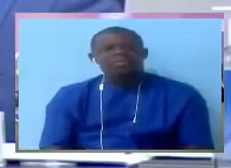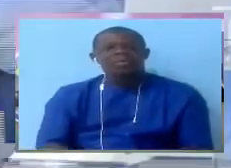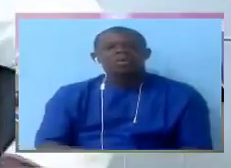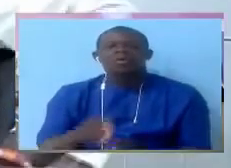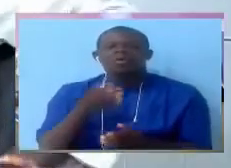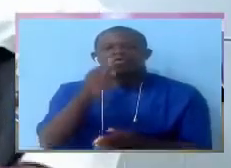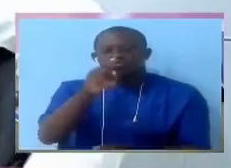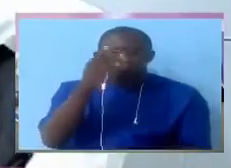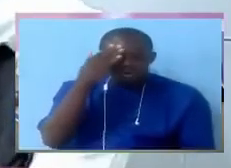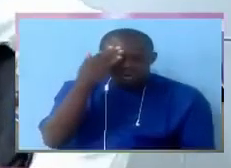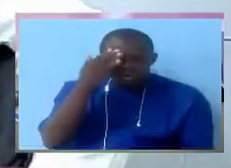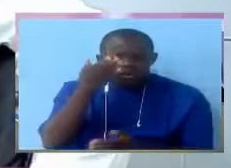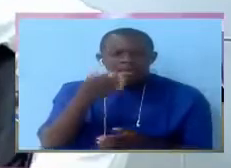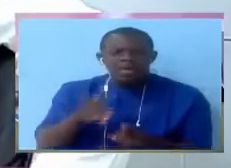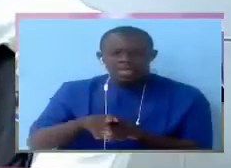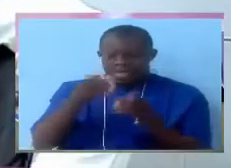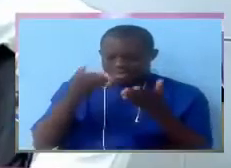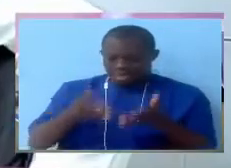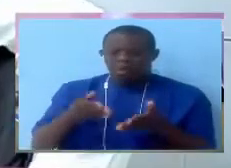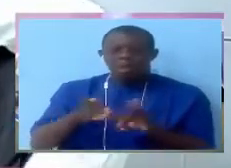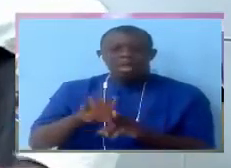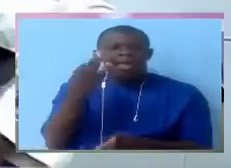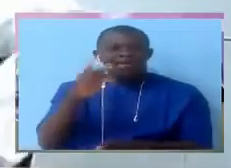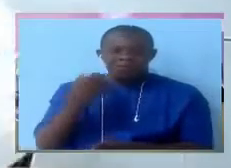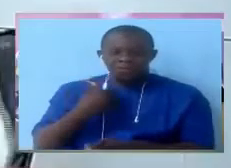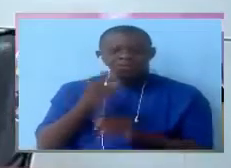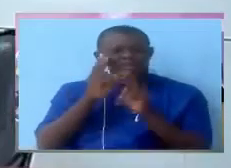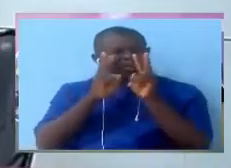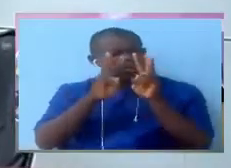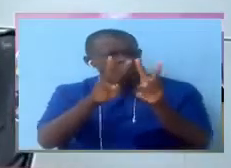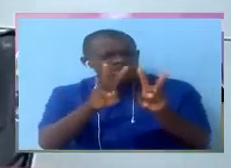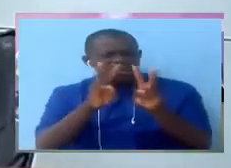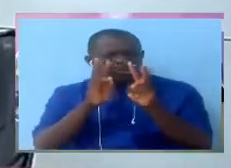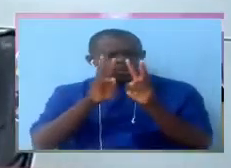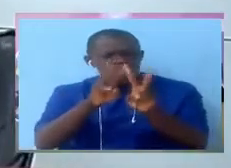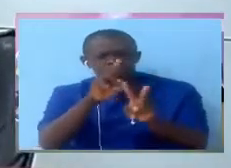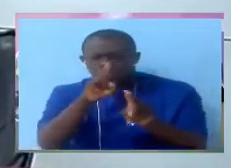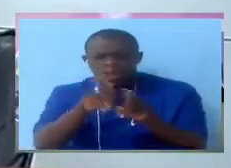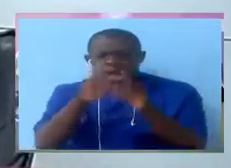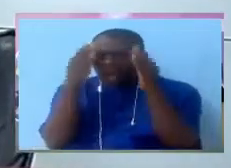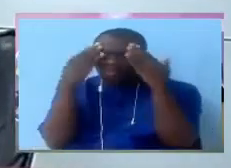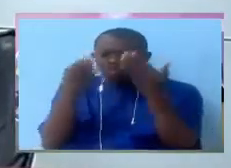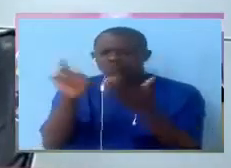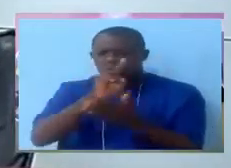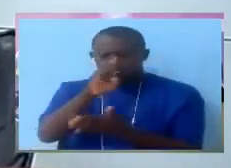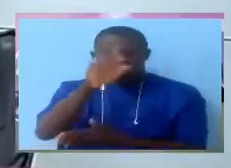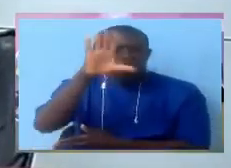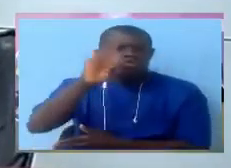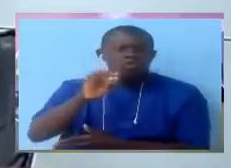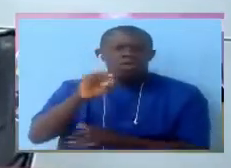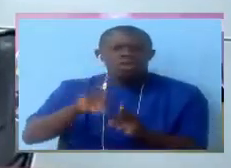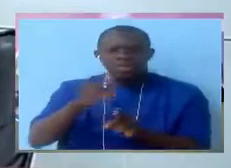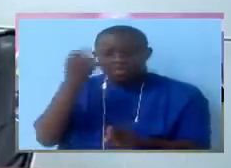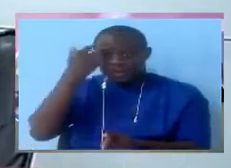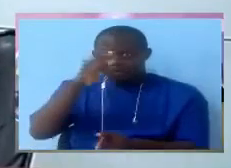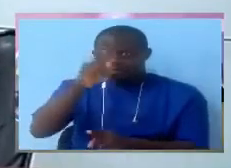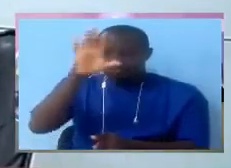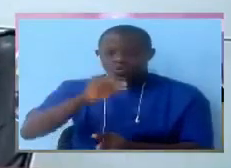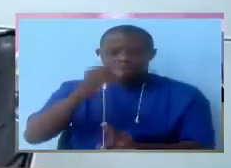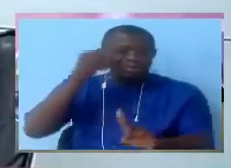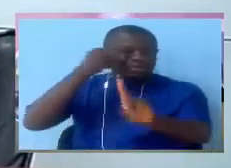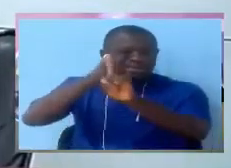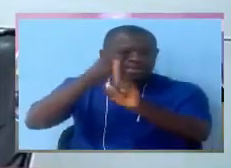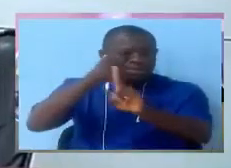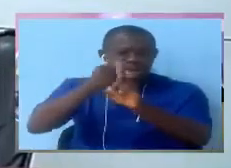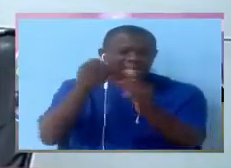gisee ya ngi dugal di gene te xamul ci lo nekk te ñu tek ni ya ngi garaw fekkate yow sa ya ngi def sa liggey yow xam lo naka la fa taajo. You know,